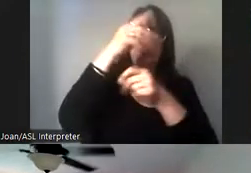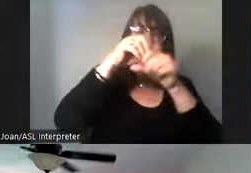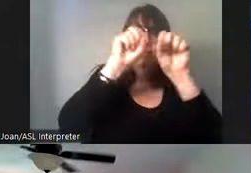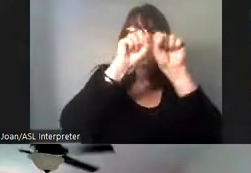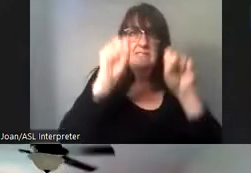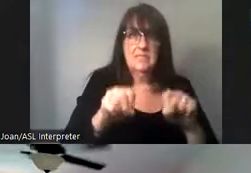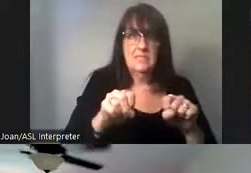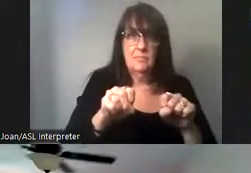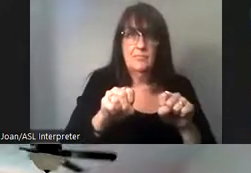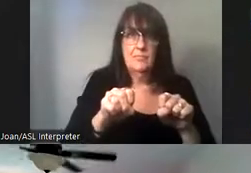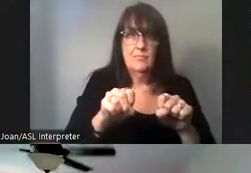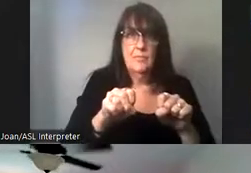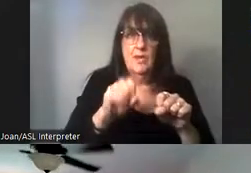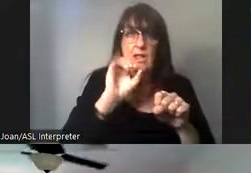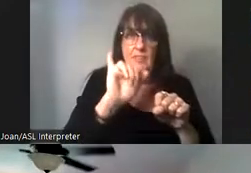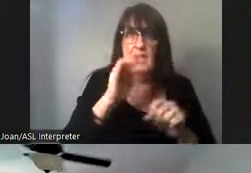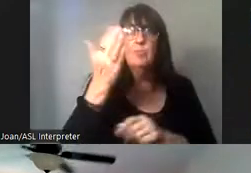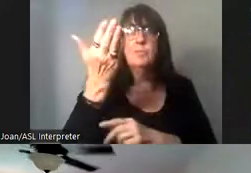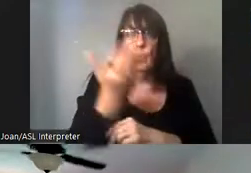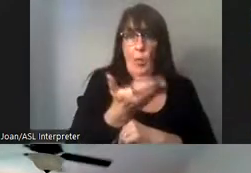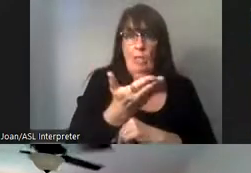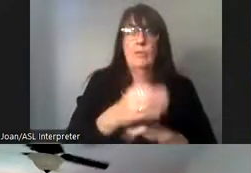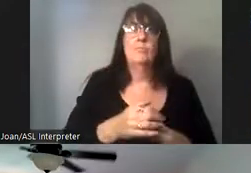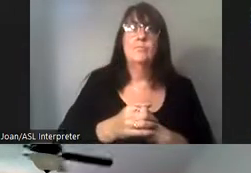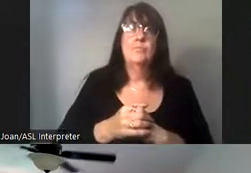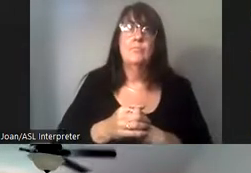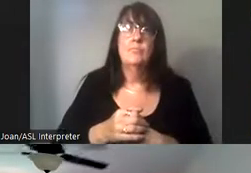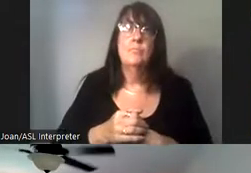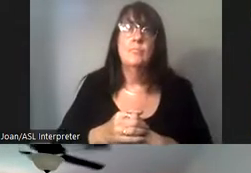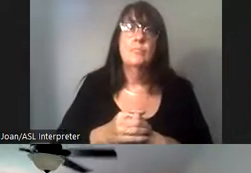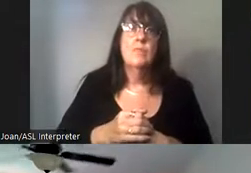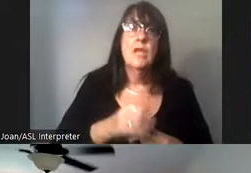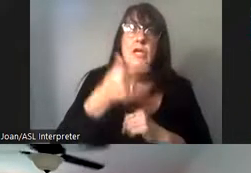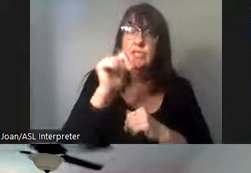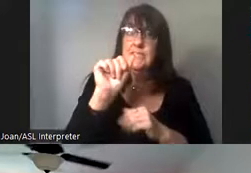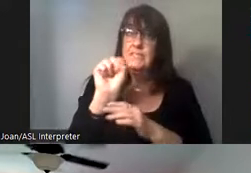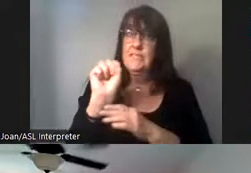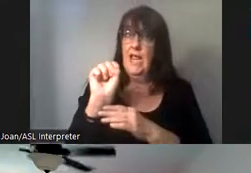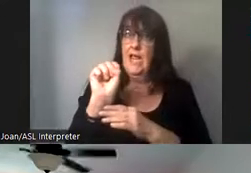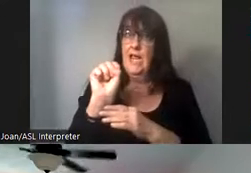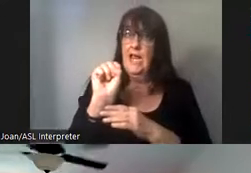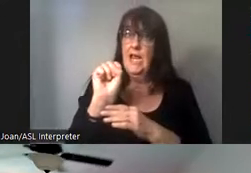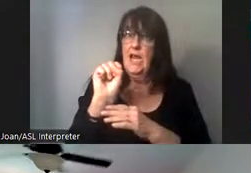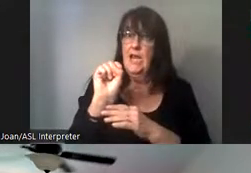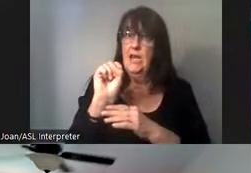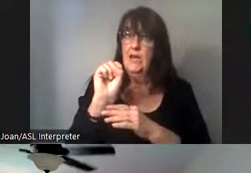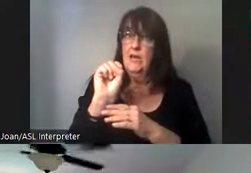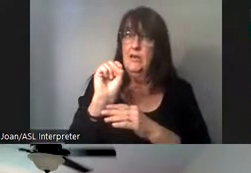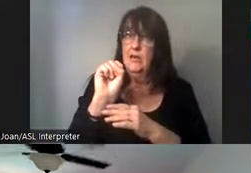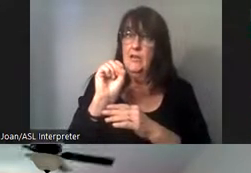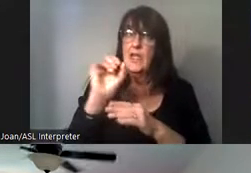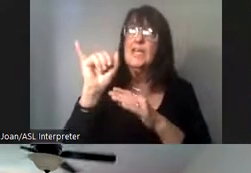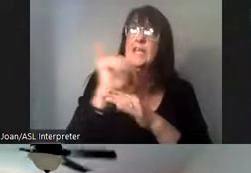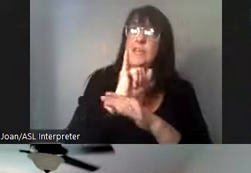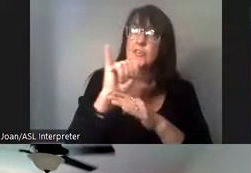procure would be welcome as well. Also, GSA This is another plug for industry